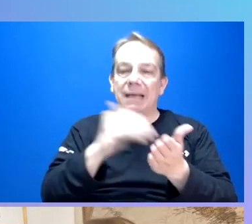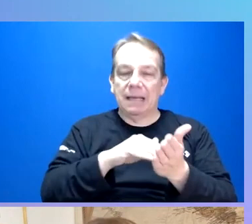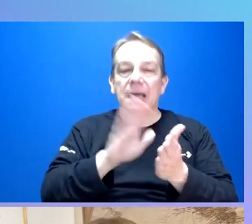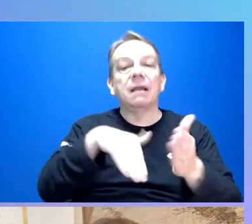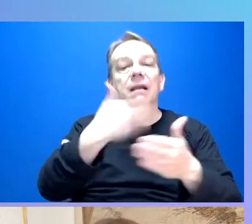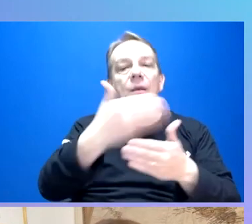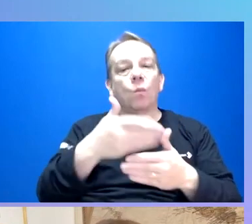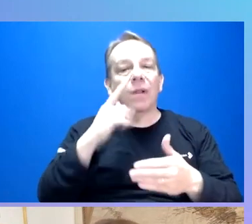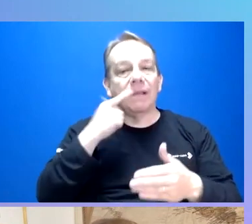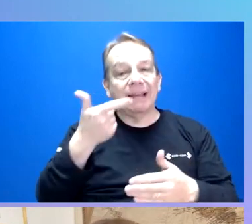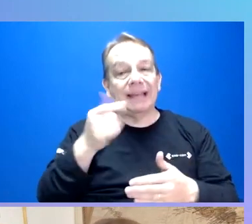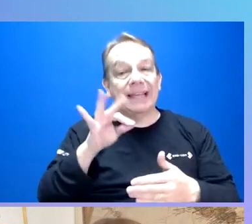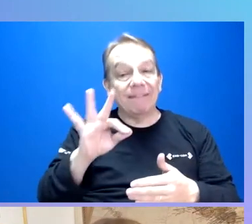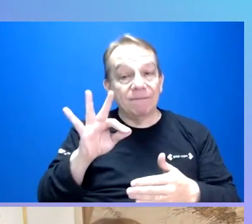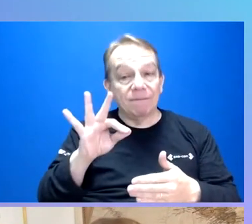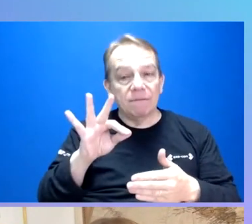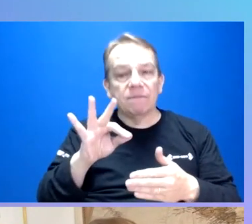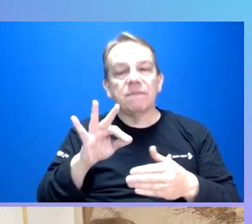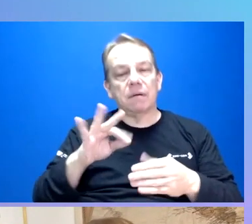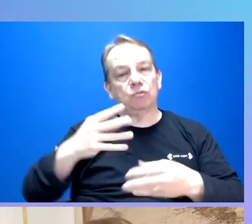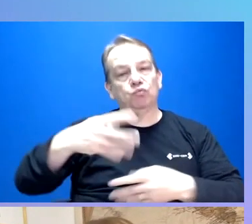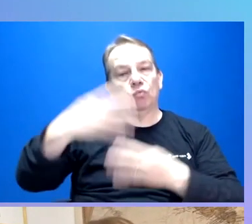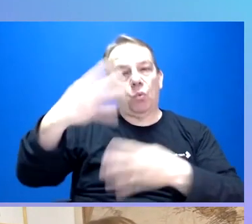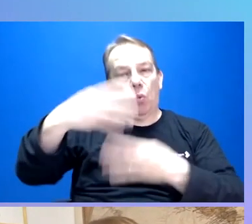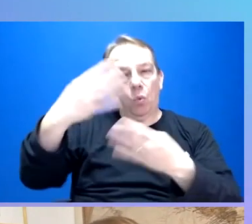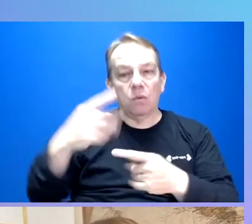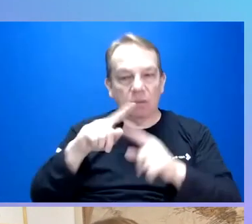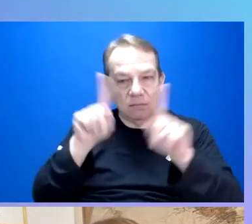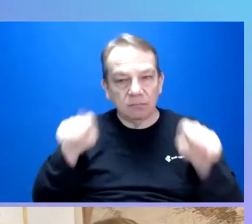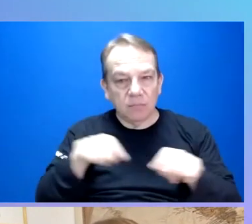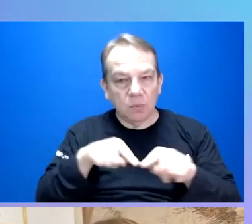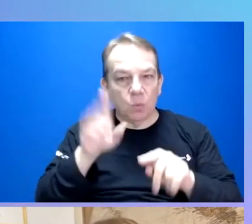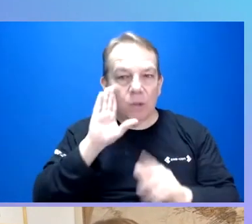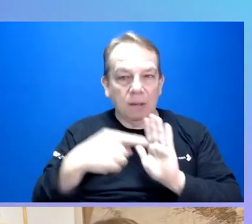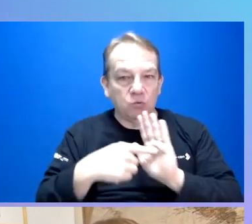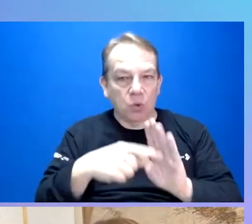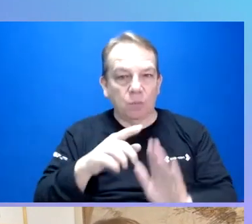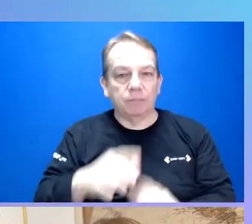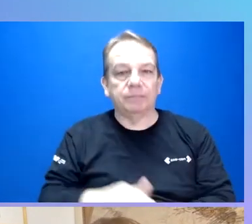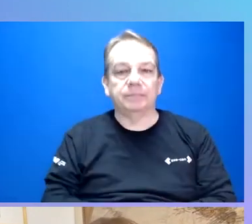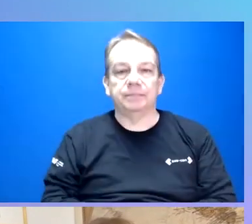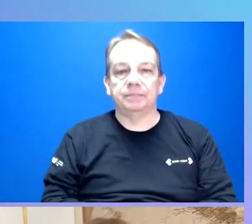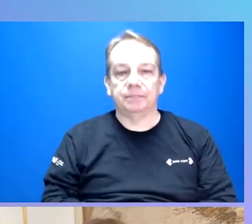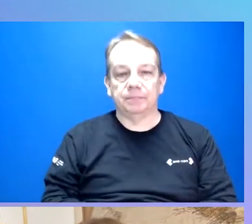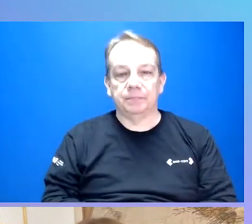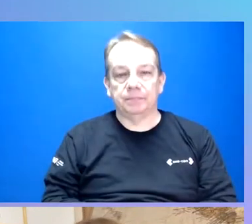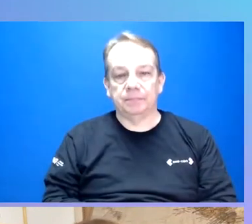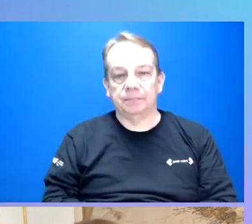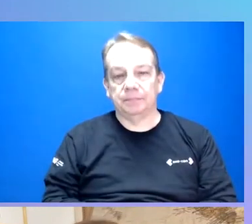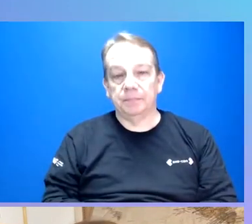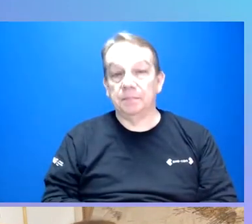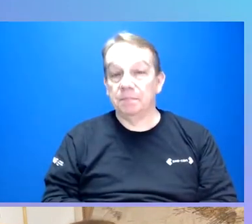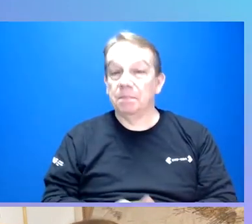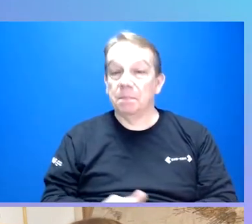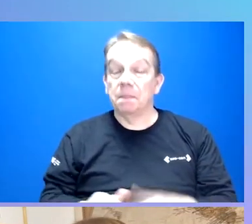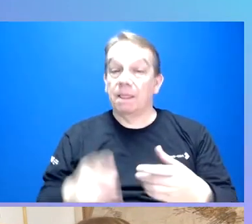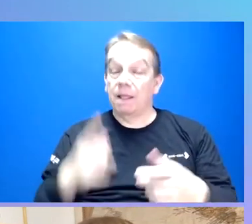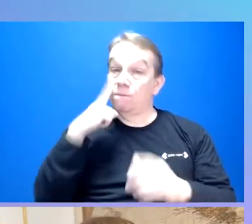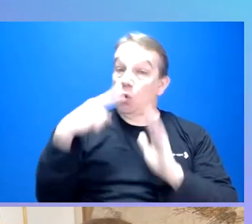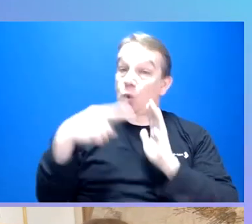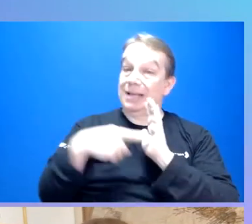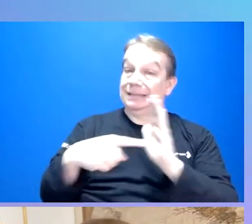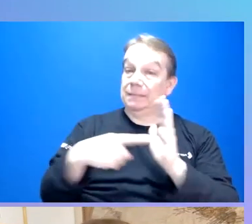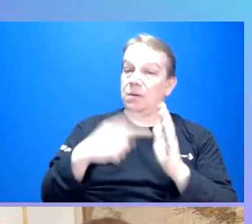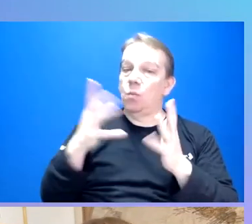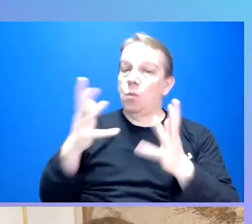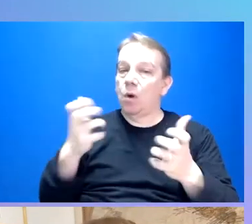have a GIF of a mobile screen scrolling upwards. So for the exhibit, we wanted to